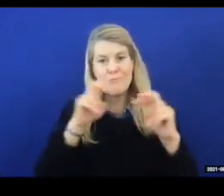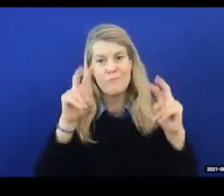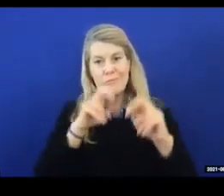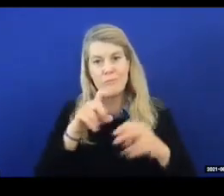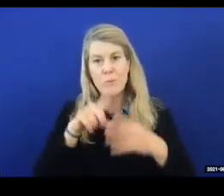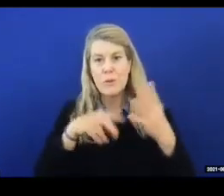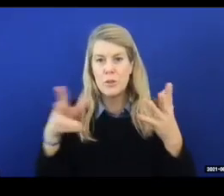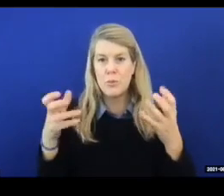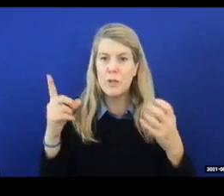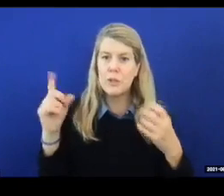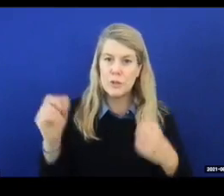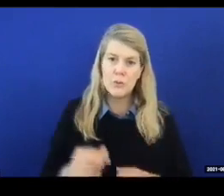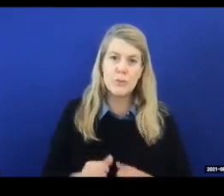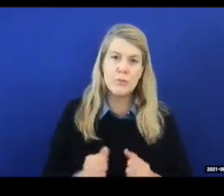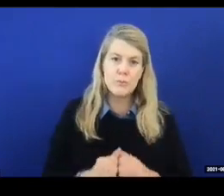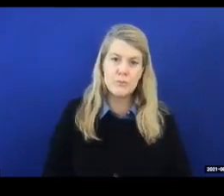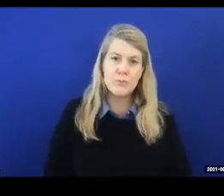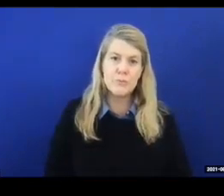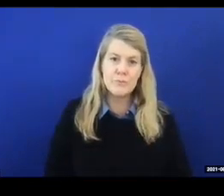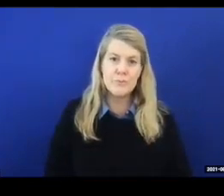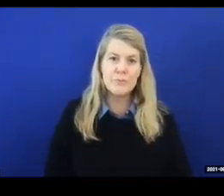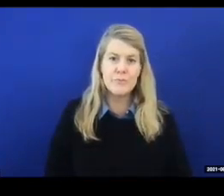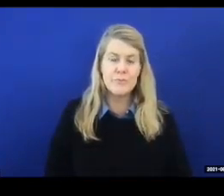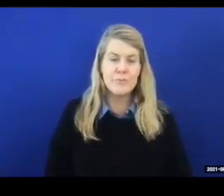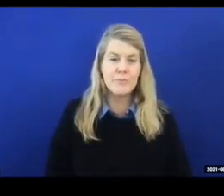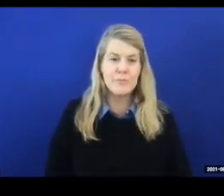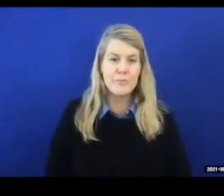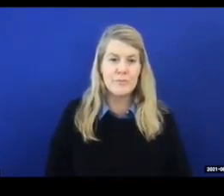out what you want to do.